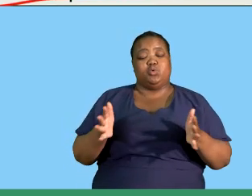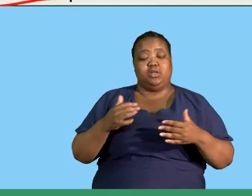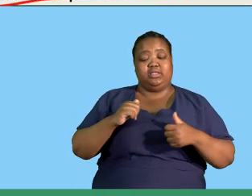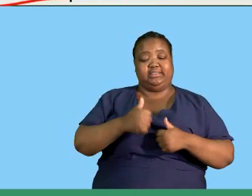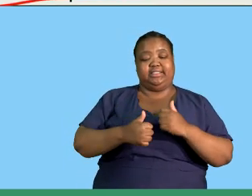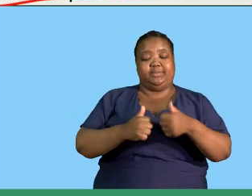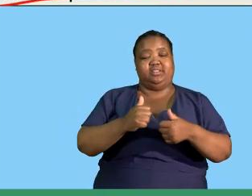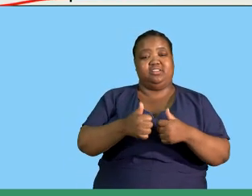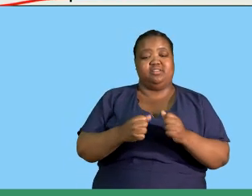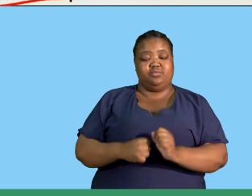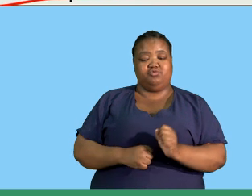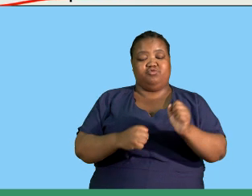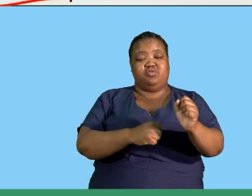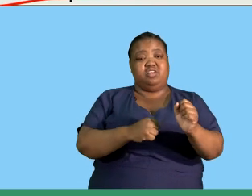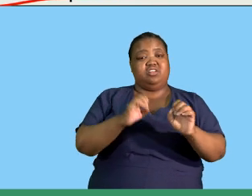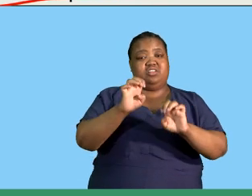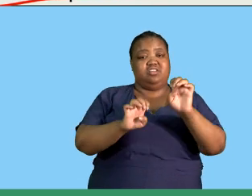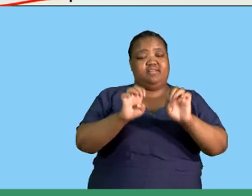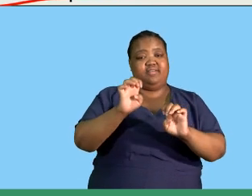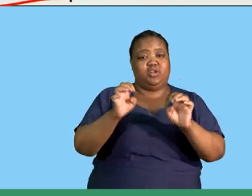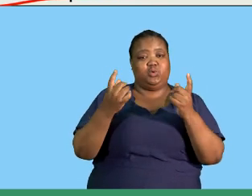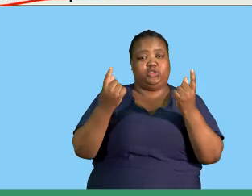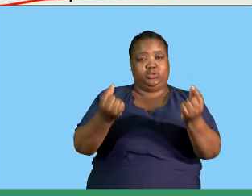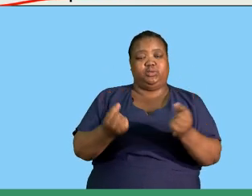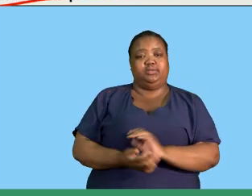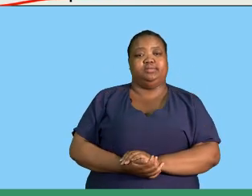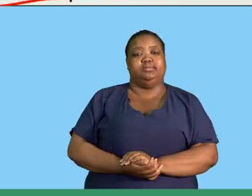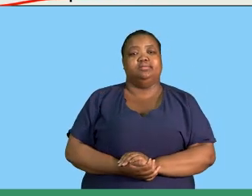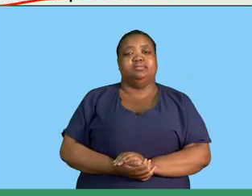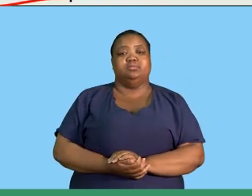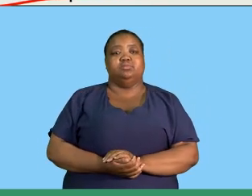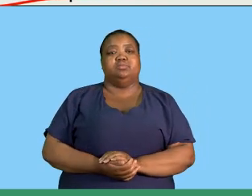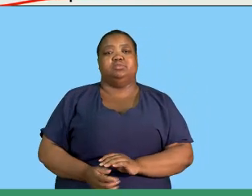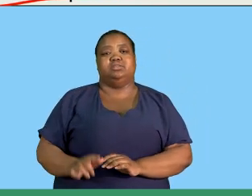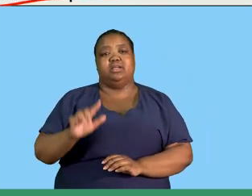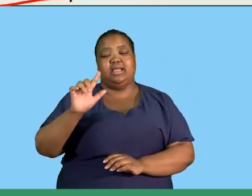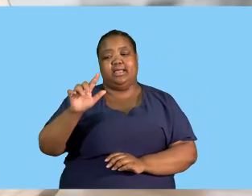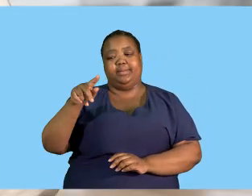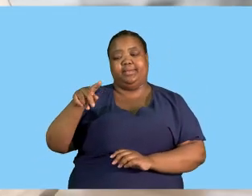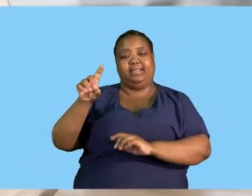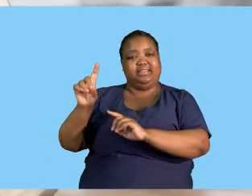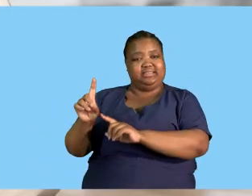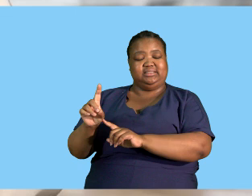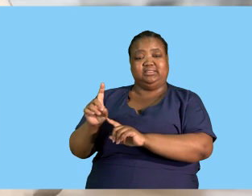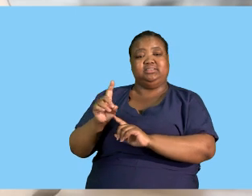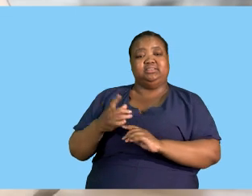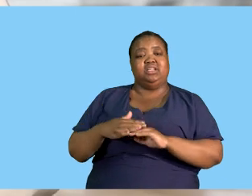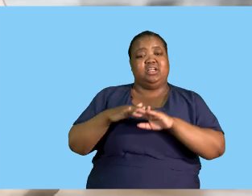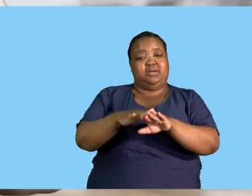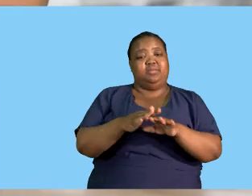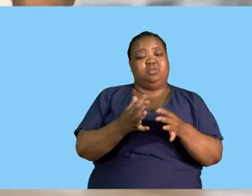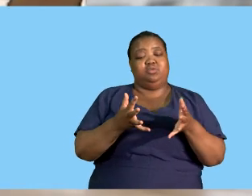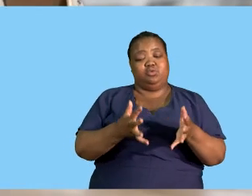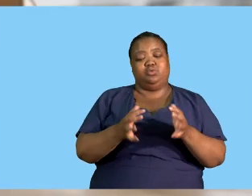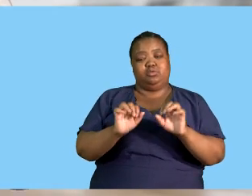the strategy evaluation. It's applied by an LPD. So remember, with evaluating a strategy, we do it